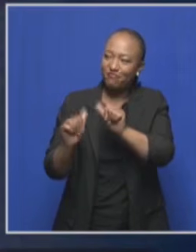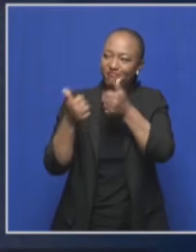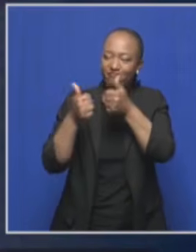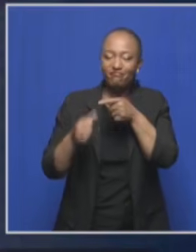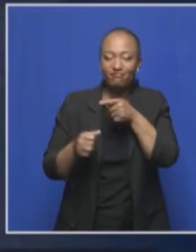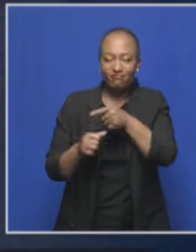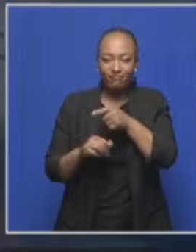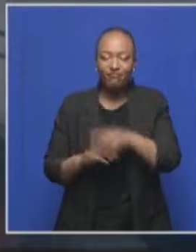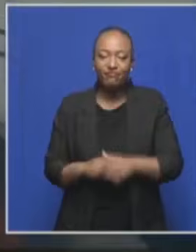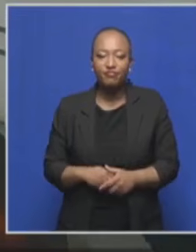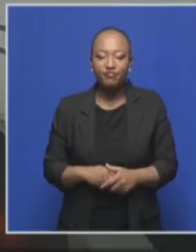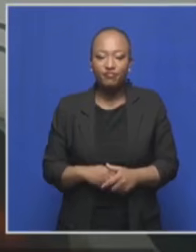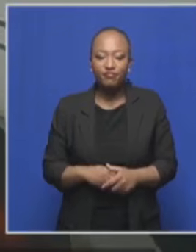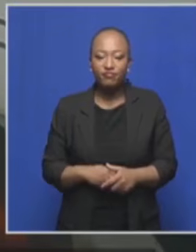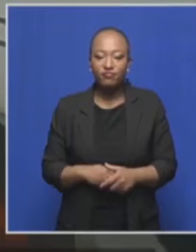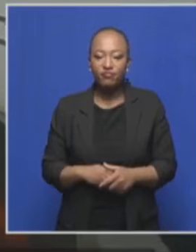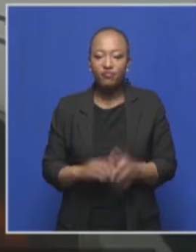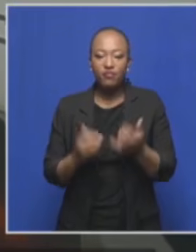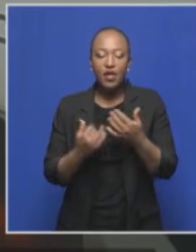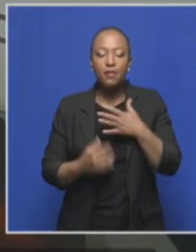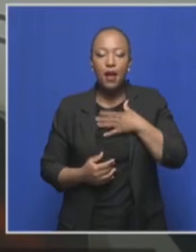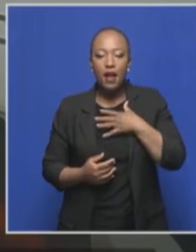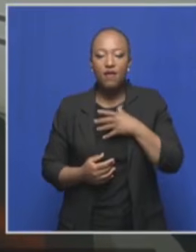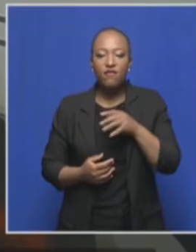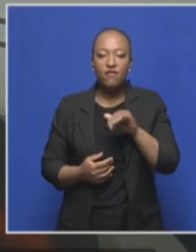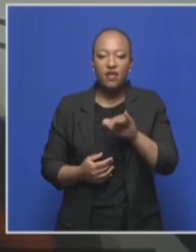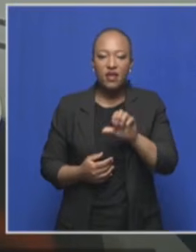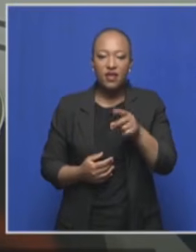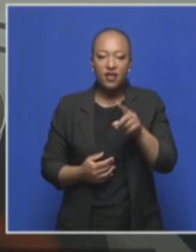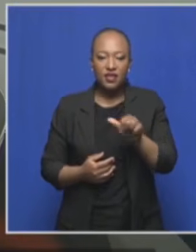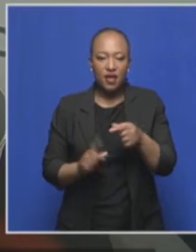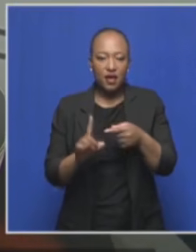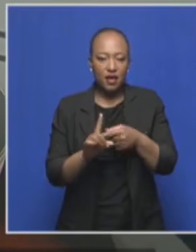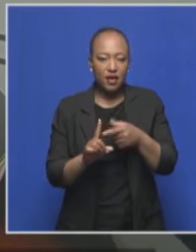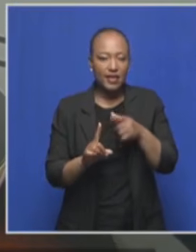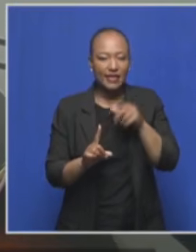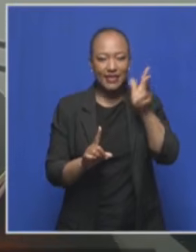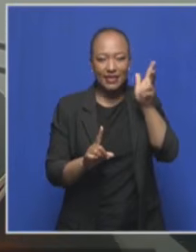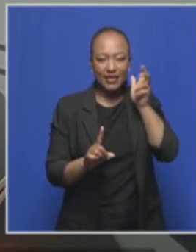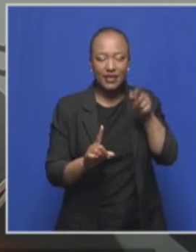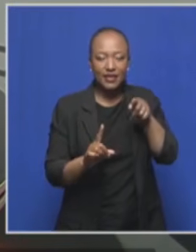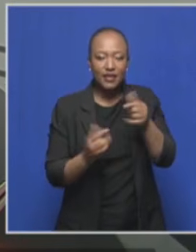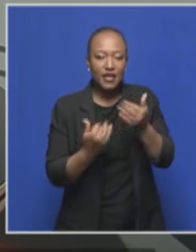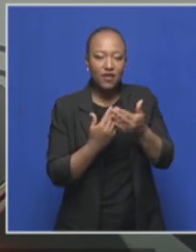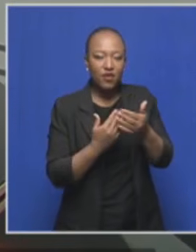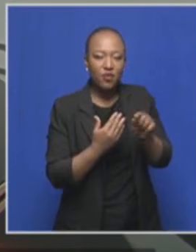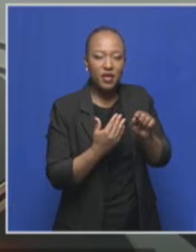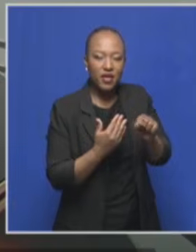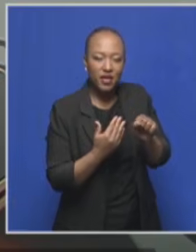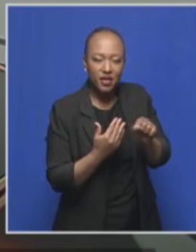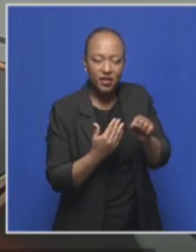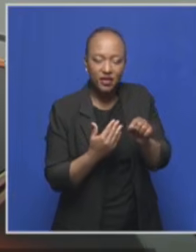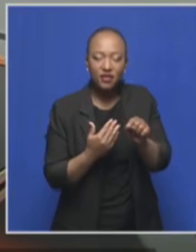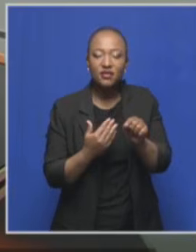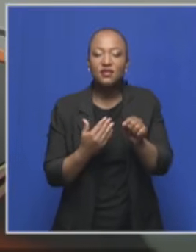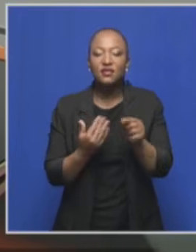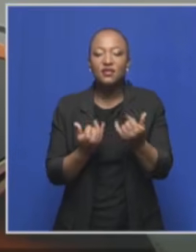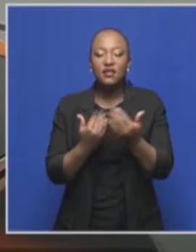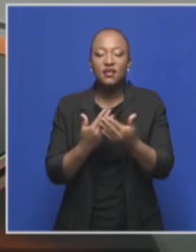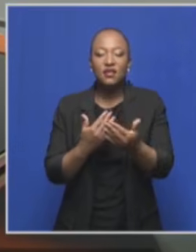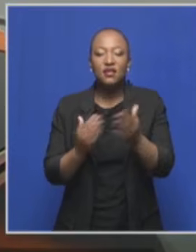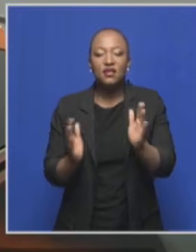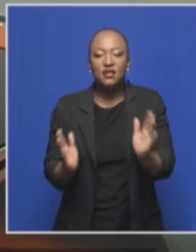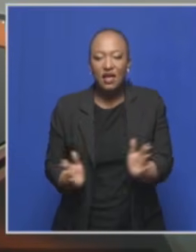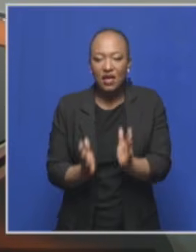Lou speaks up, but I liked Aisha as well because she was the best friend. She listened. There was that gentle, quiet strength that actually encouraged